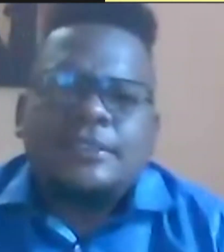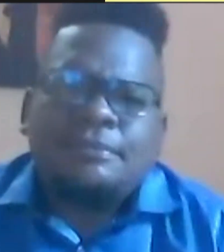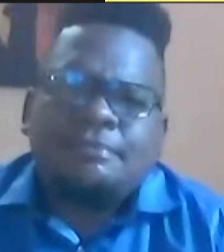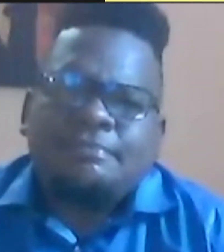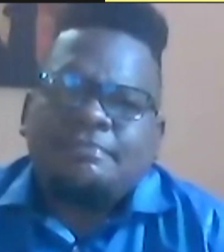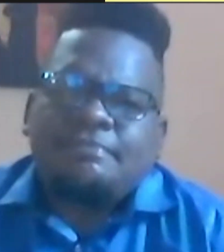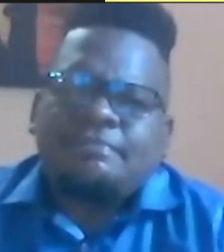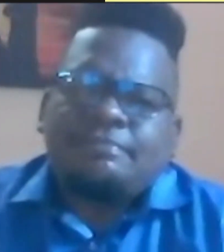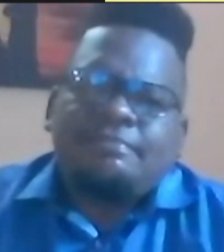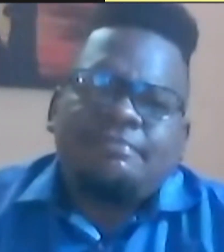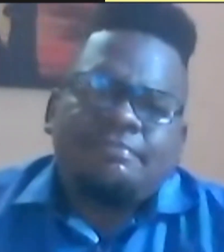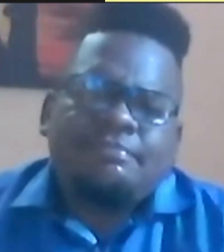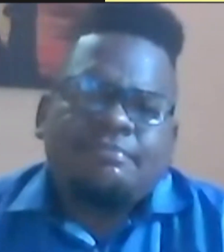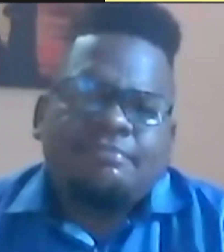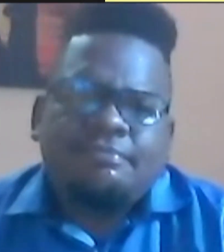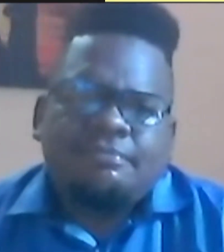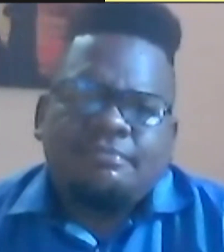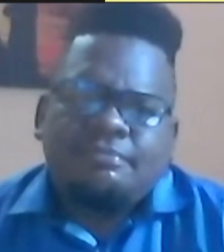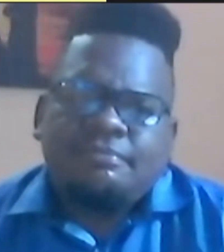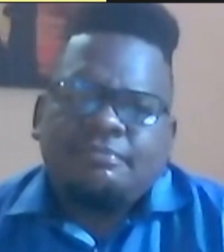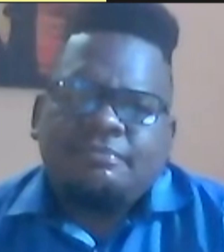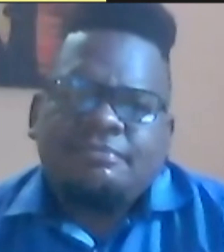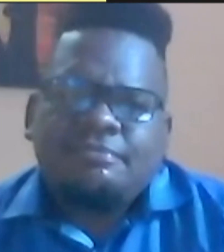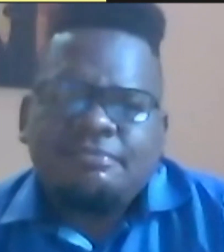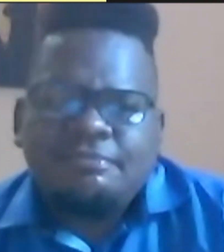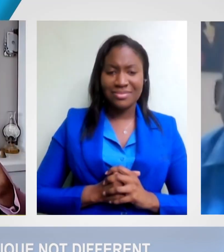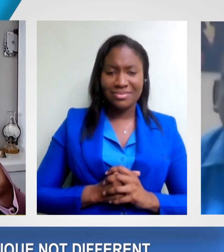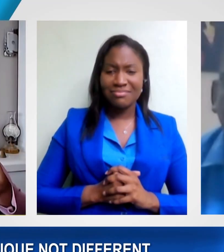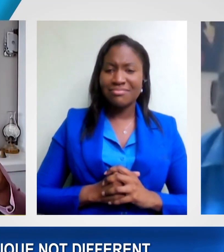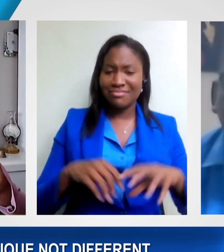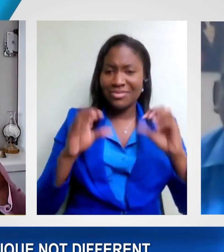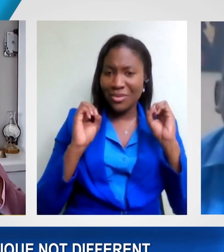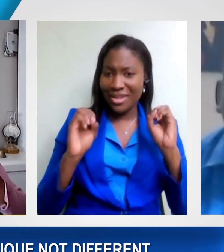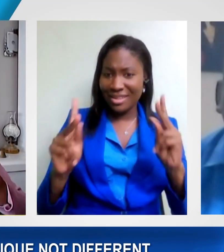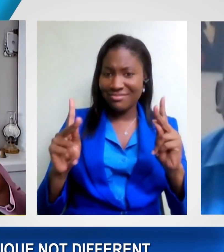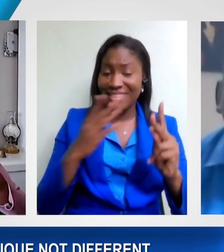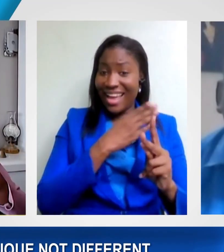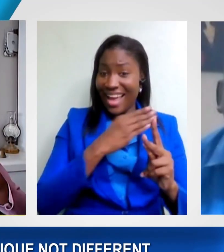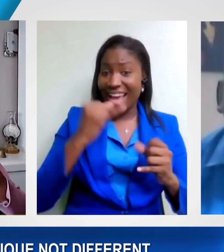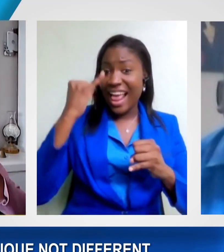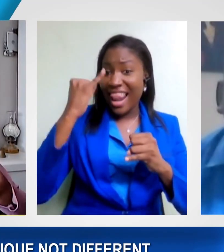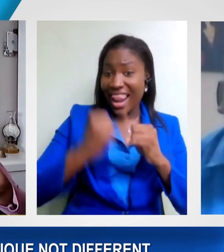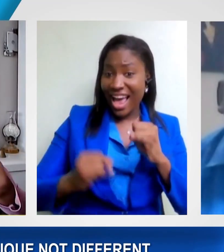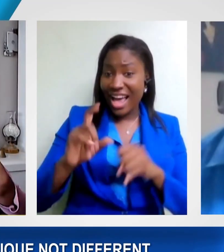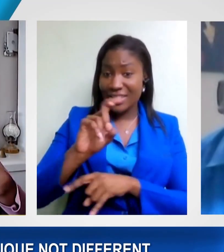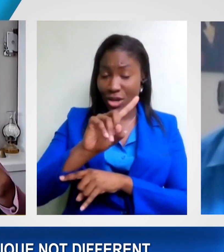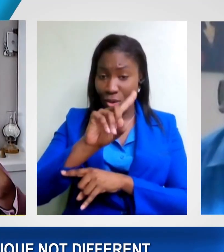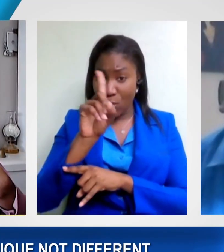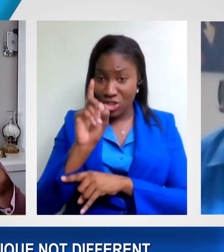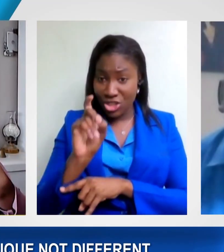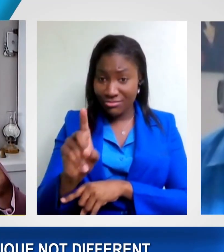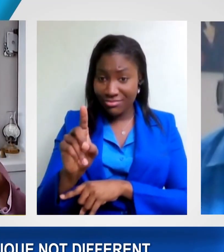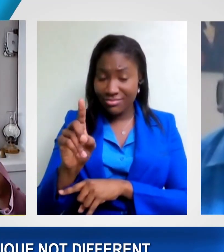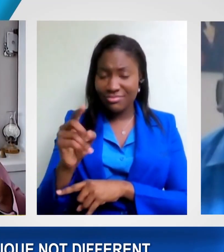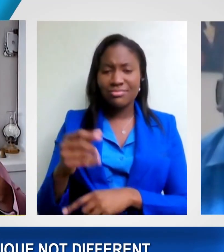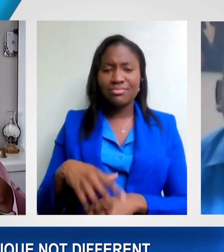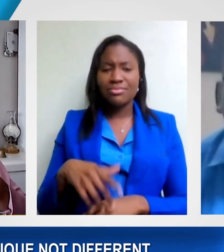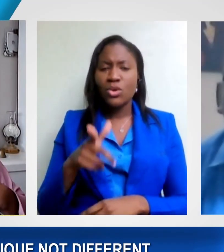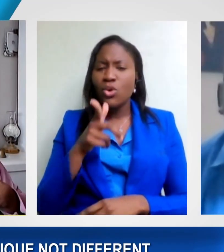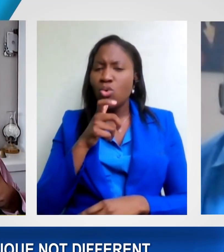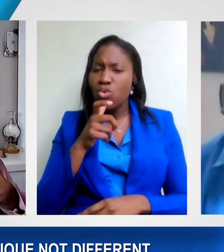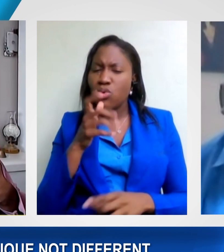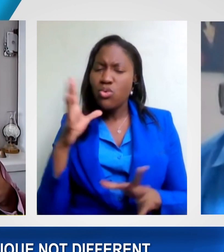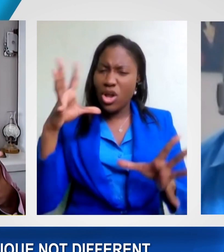future, we will be successful. Okay, and last question. You know, who would be the stakeholders involved in